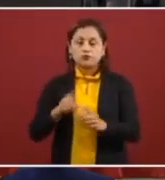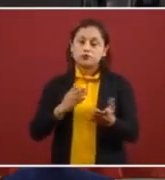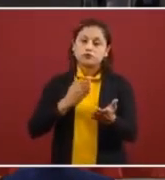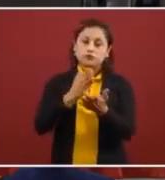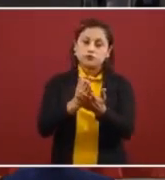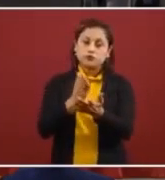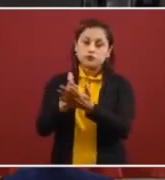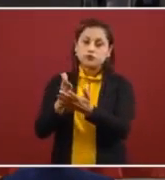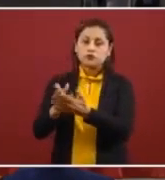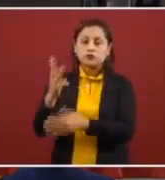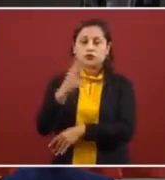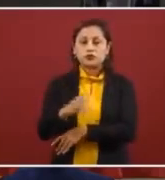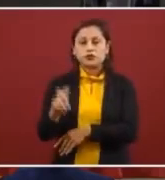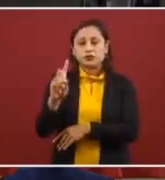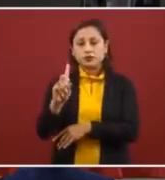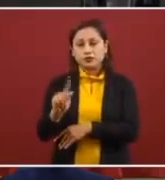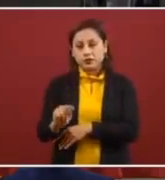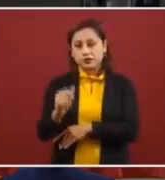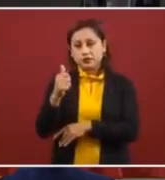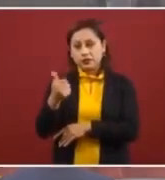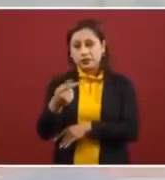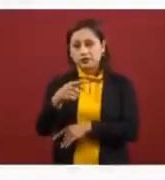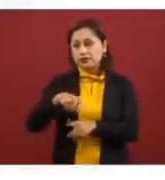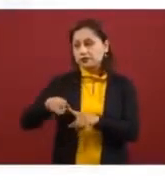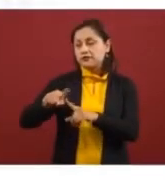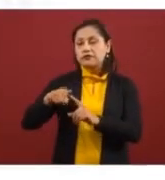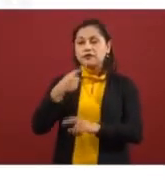They attended 366.